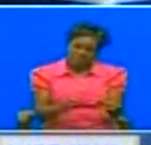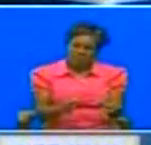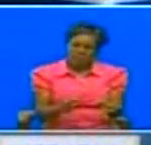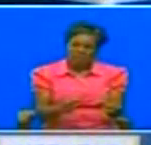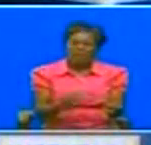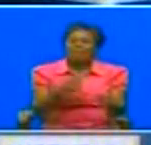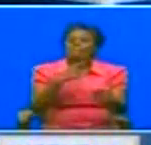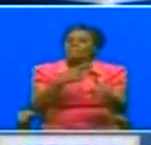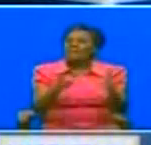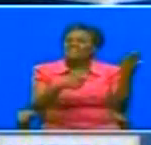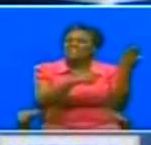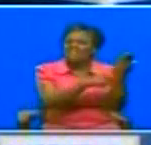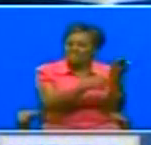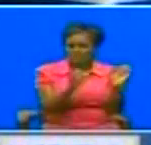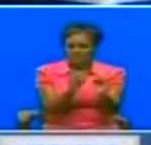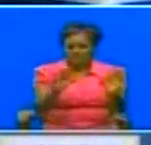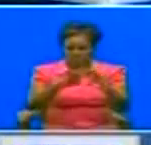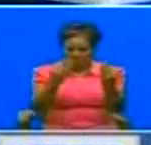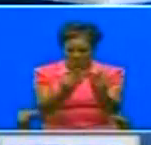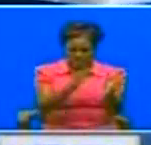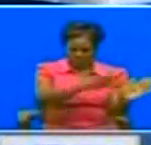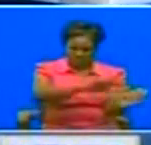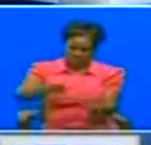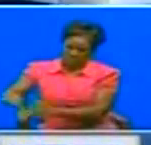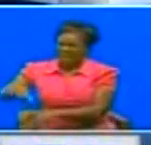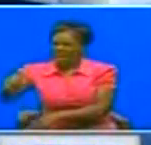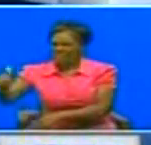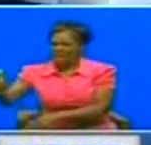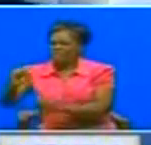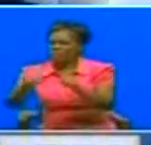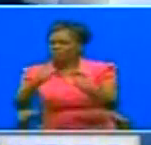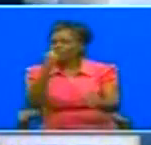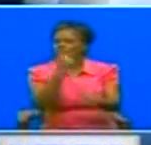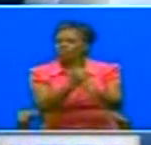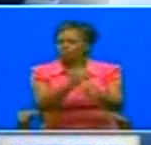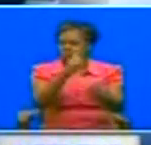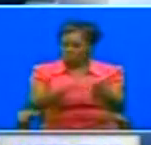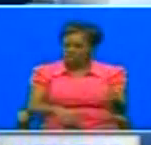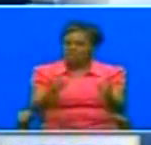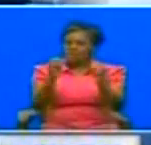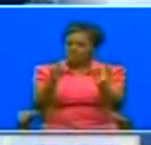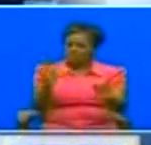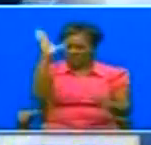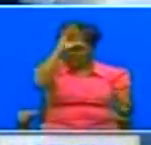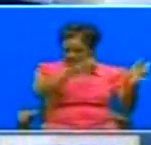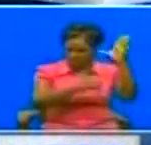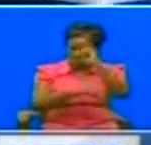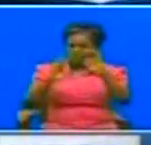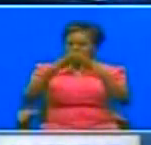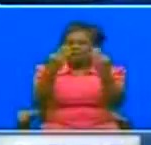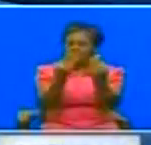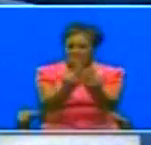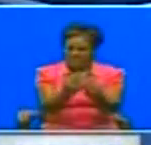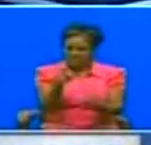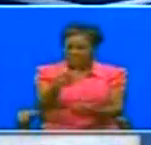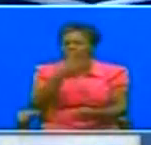need to put out names. Aside from the family setup, what else can be done? Because if we were to assume that family setup would